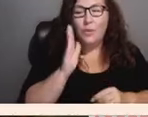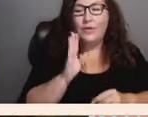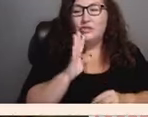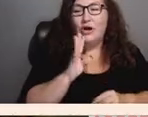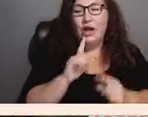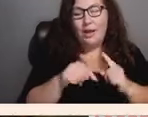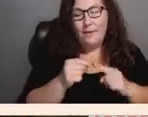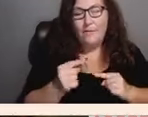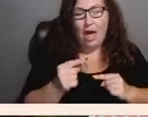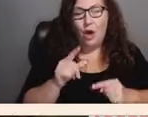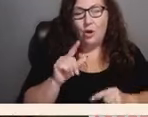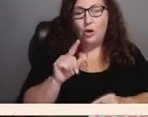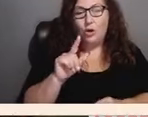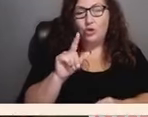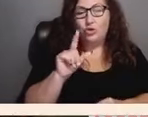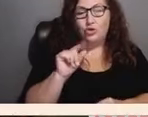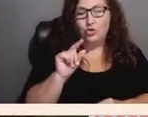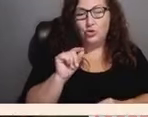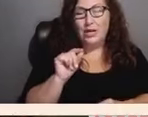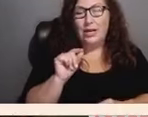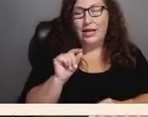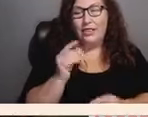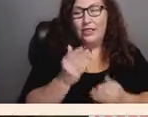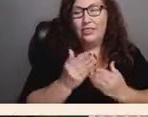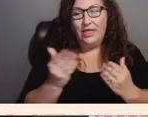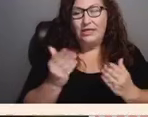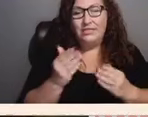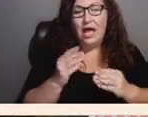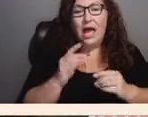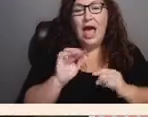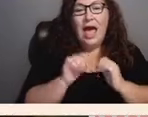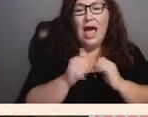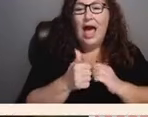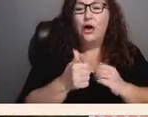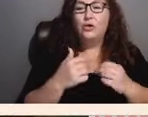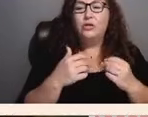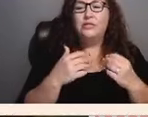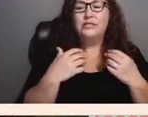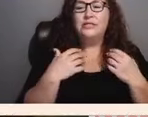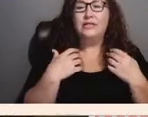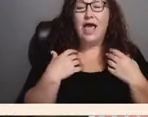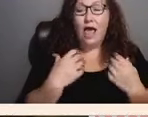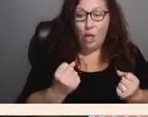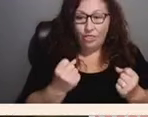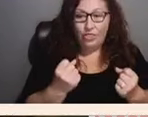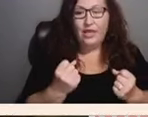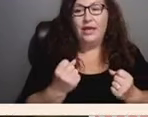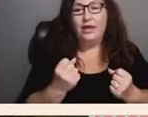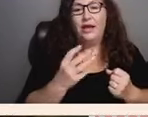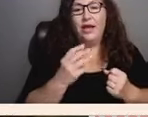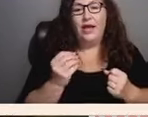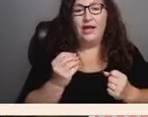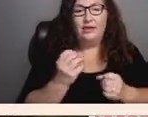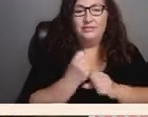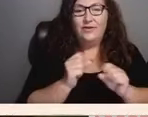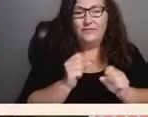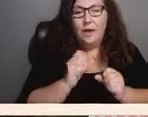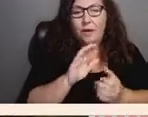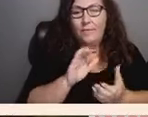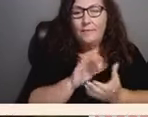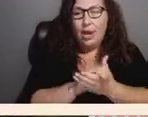26 healthy relationship and marriage tips. Maybe you're in a relationship, or